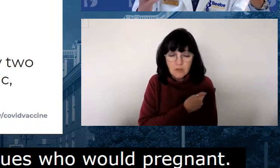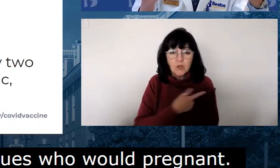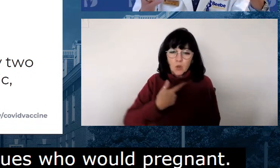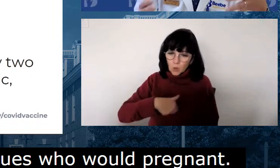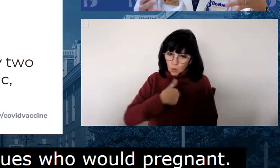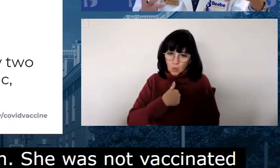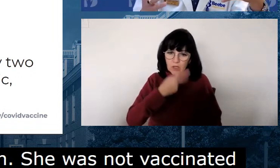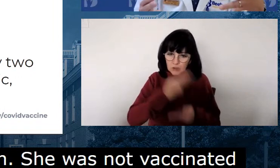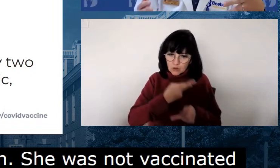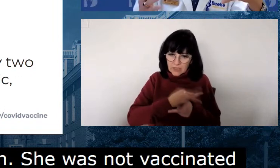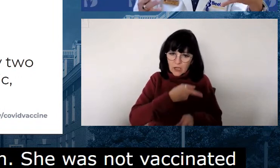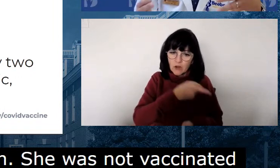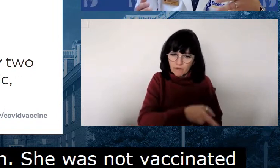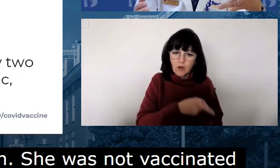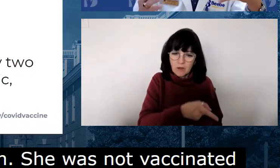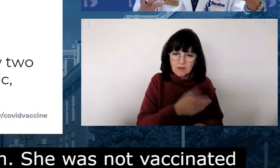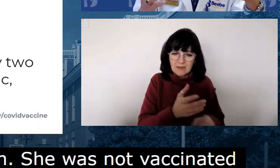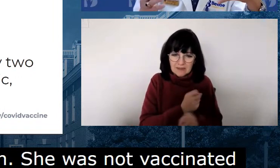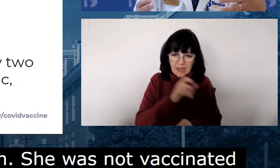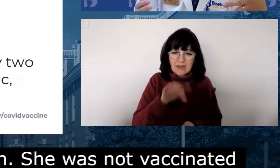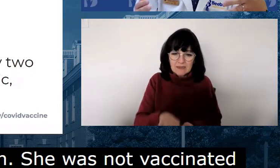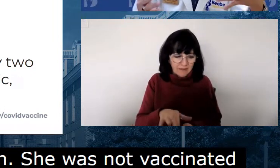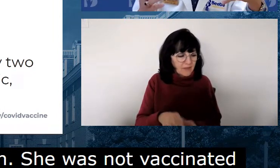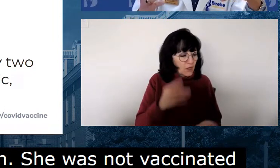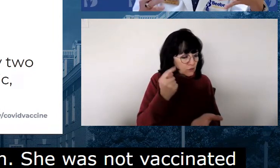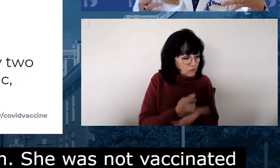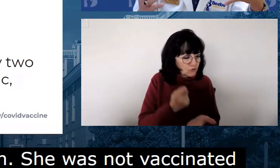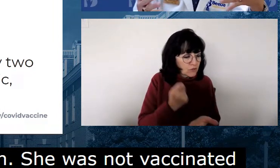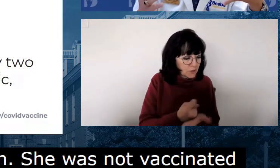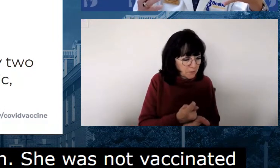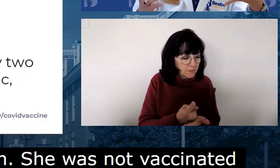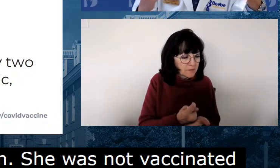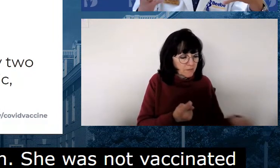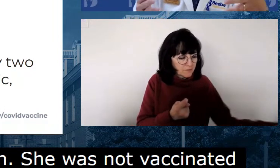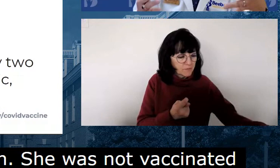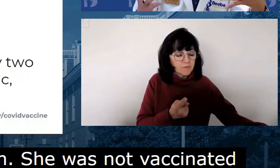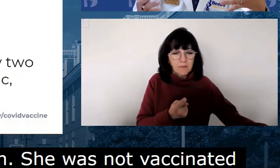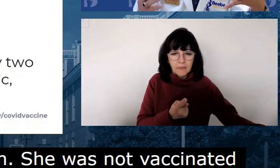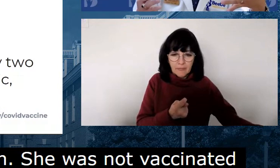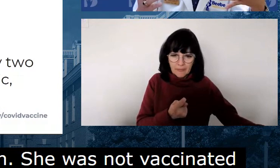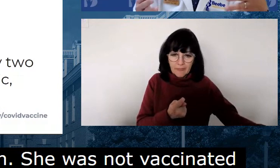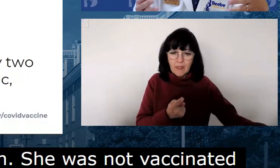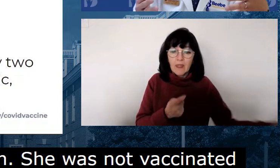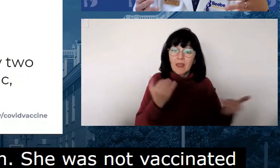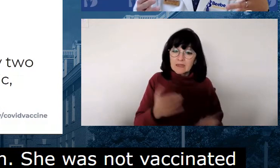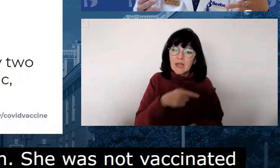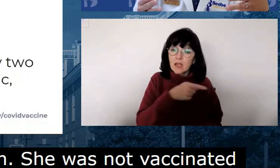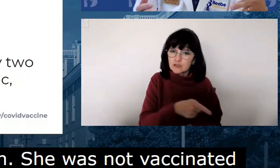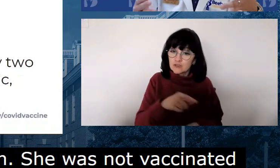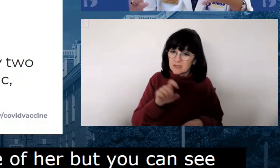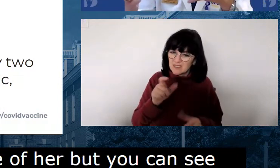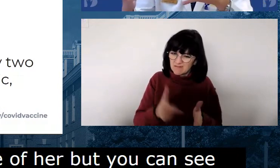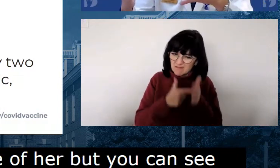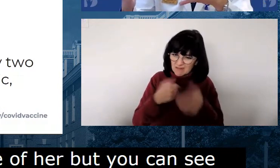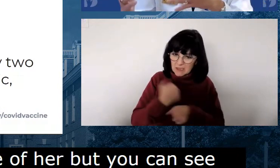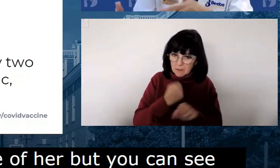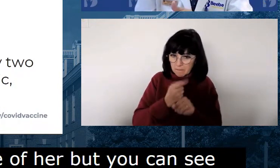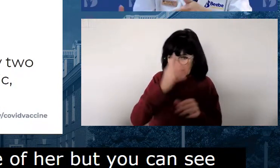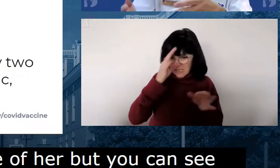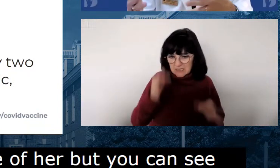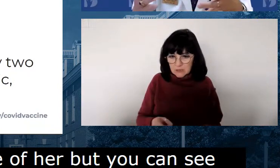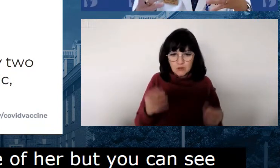her. But you can see the stress and anxiety in her eyes as she had to now make a decision about what to do to get